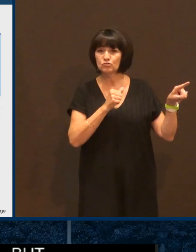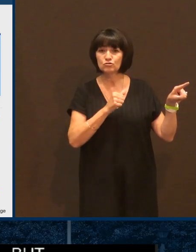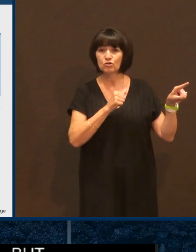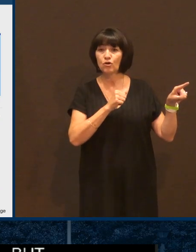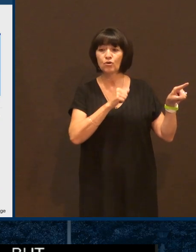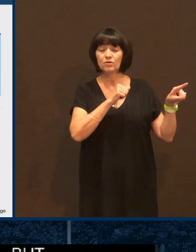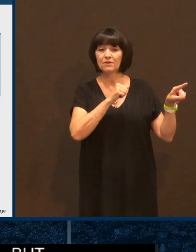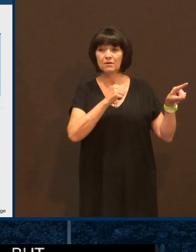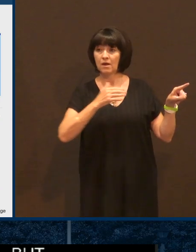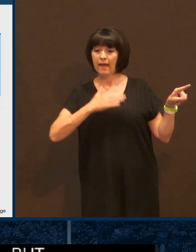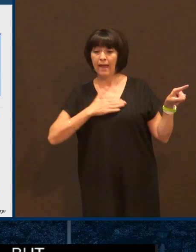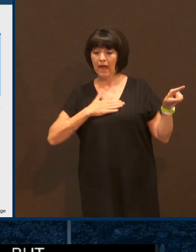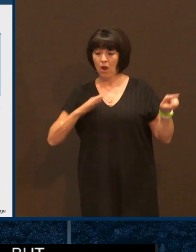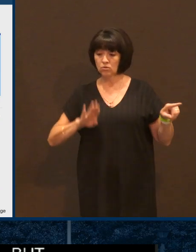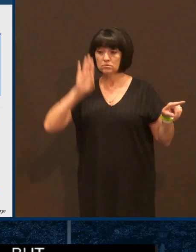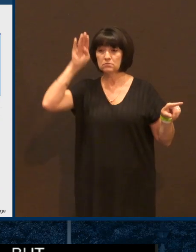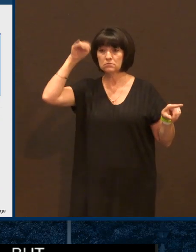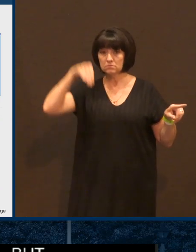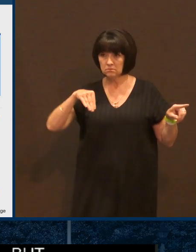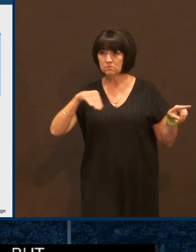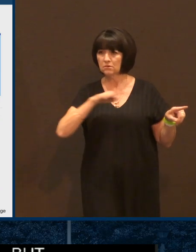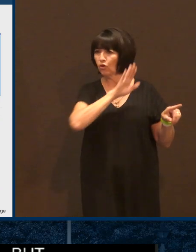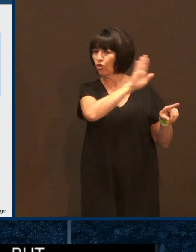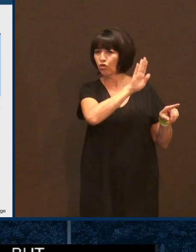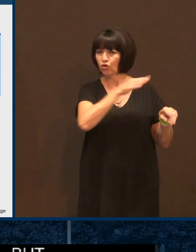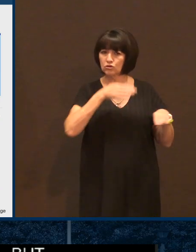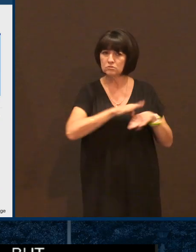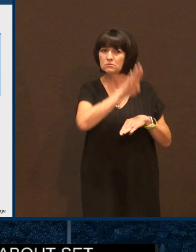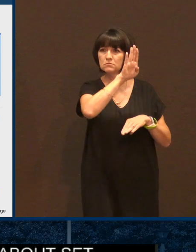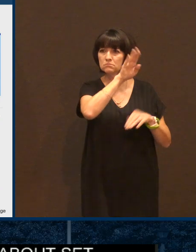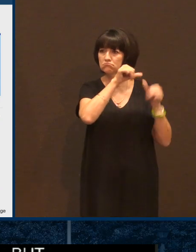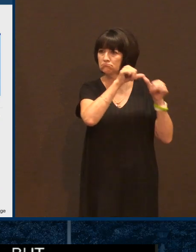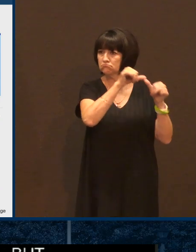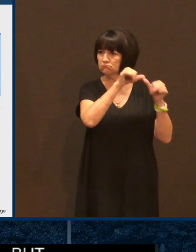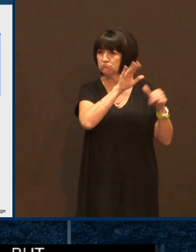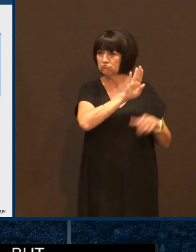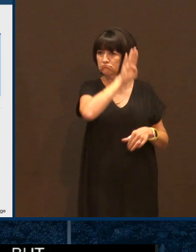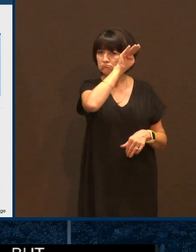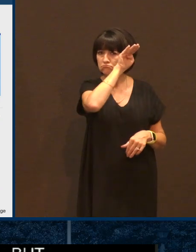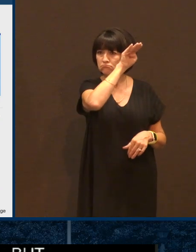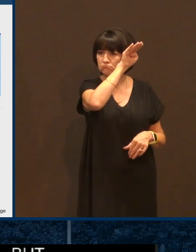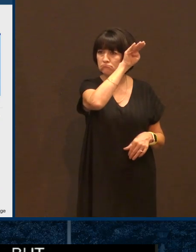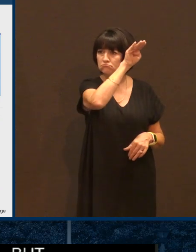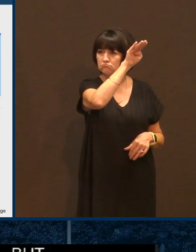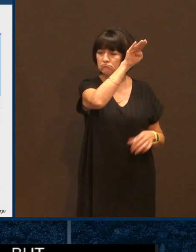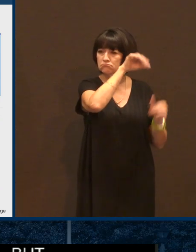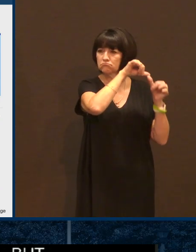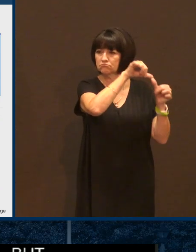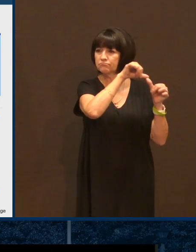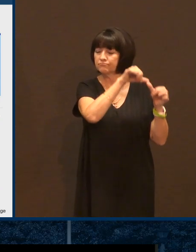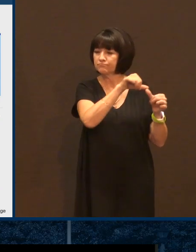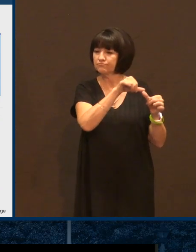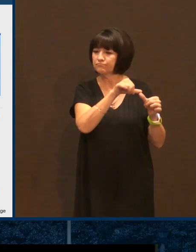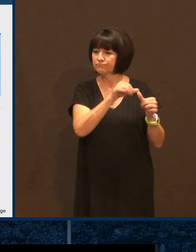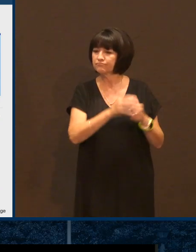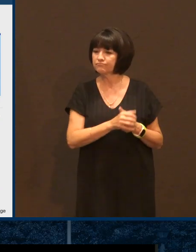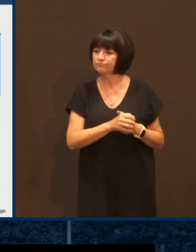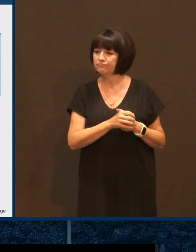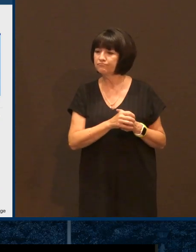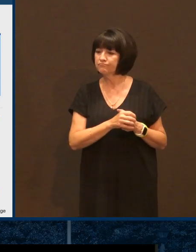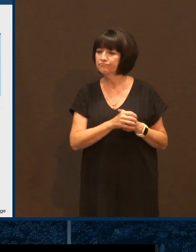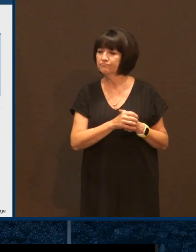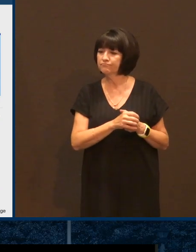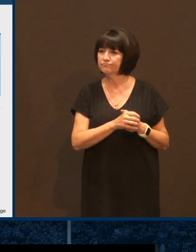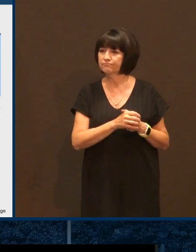accelerated from there. I think if you change the scale there, you do see one of